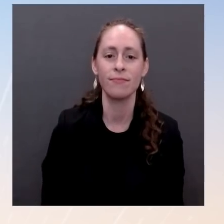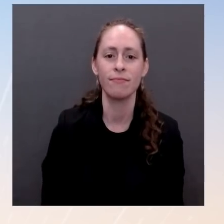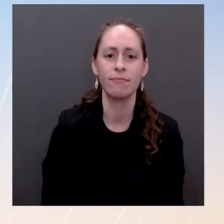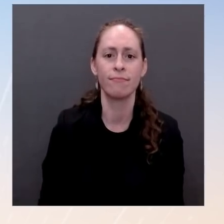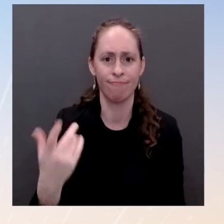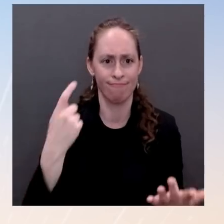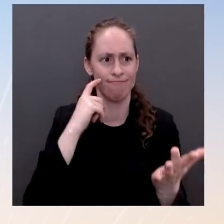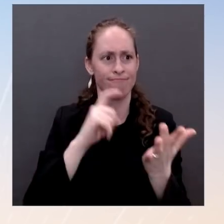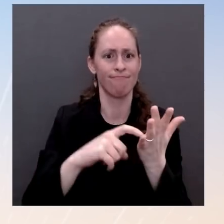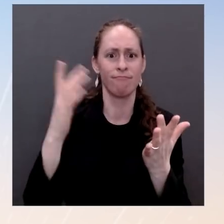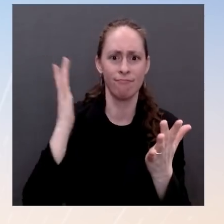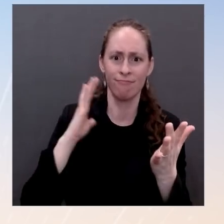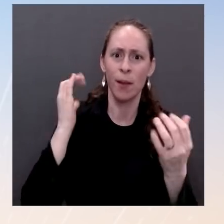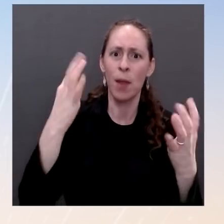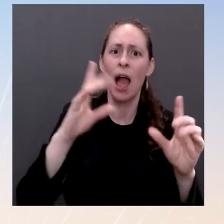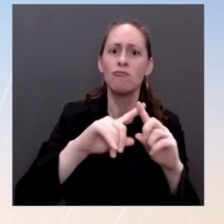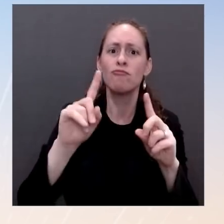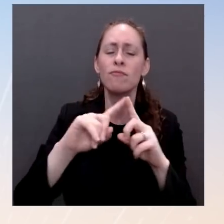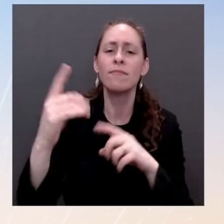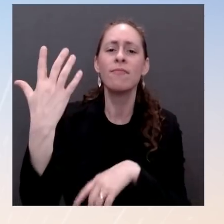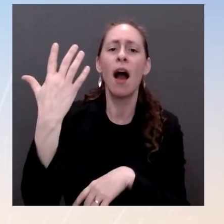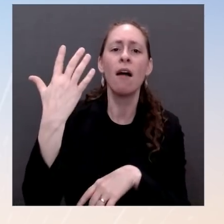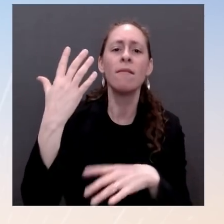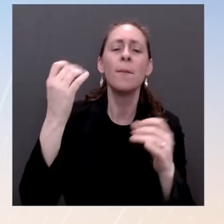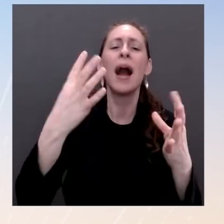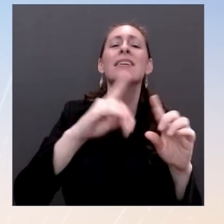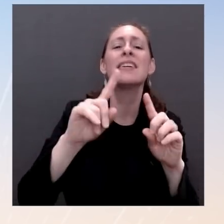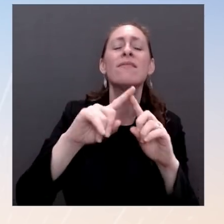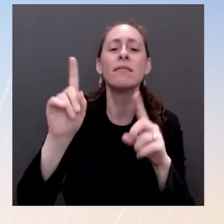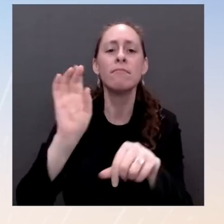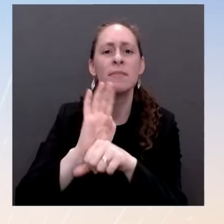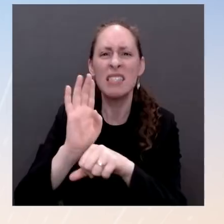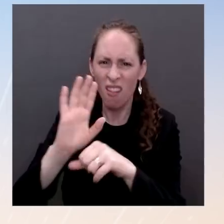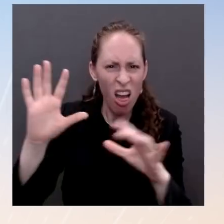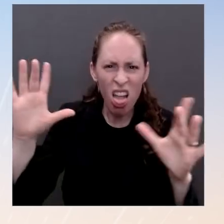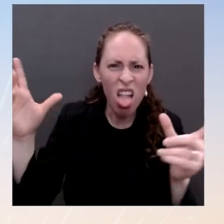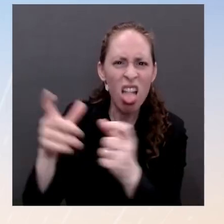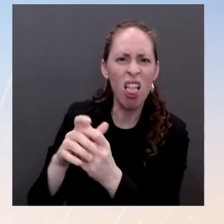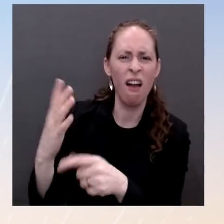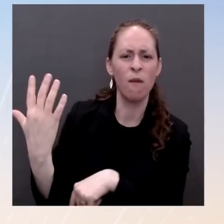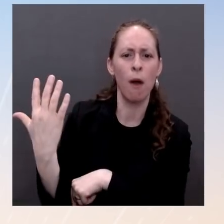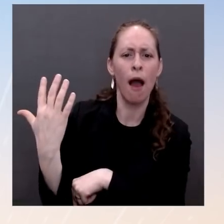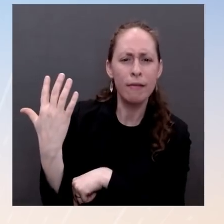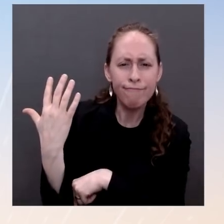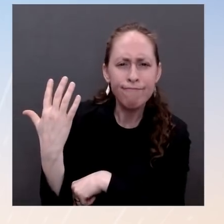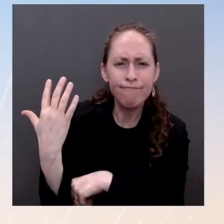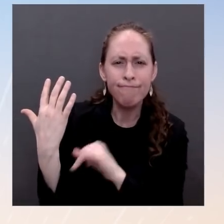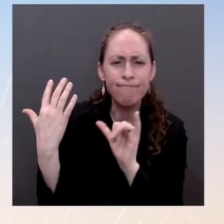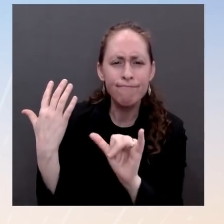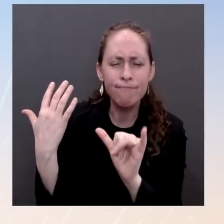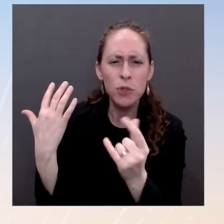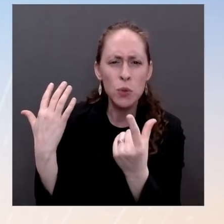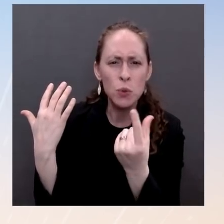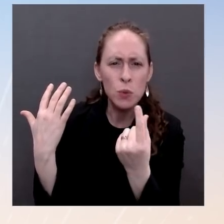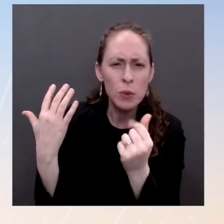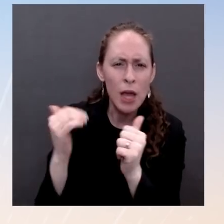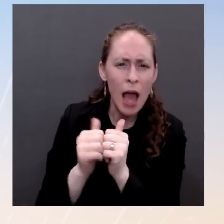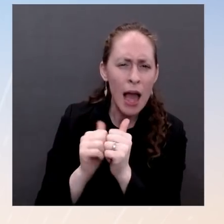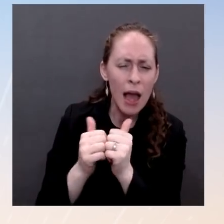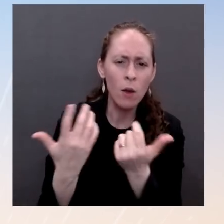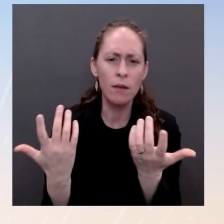national security. Strengthened merger oversight is one of the 5 actions the Defense Department is taking to address the problem. We've already seen